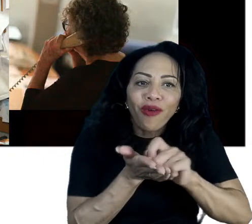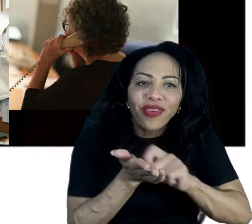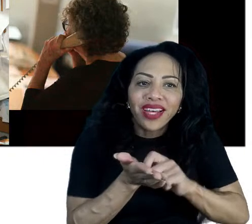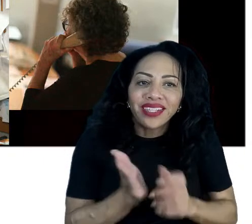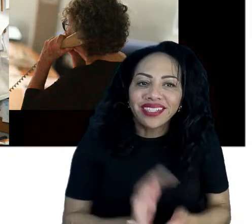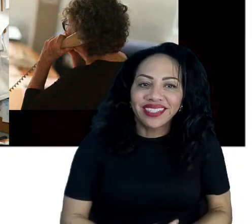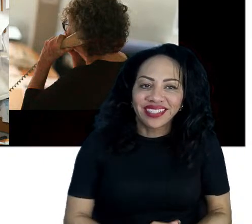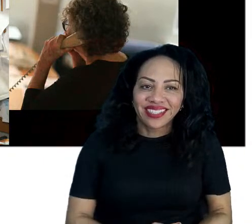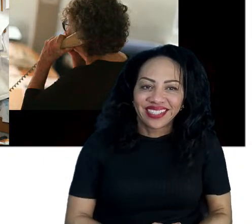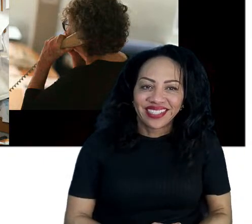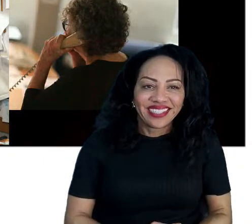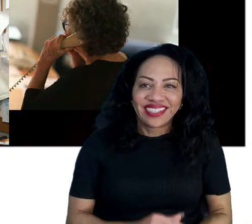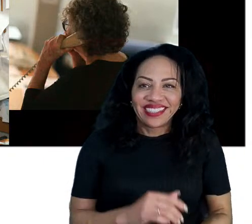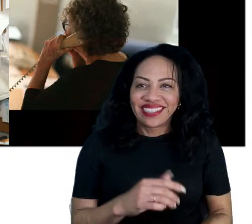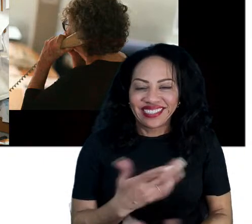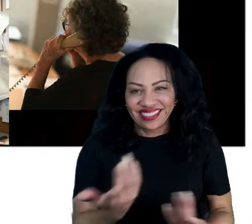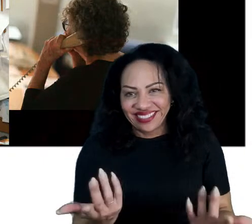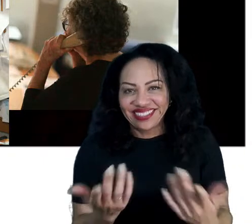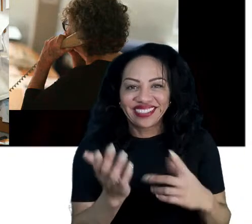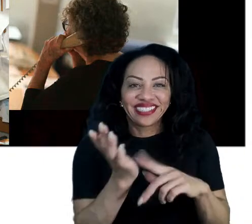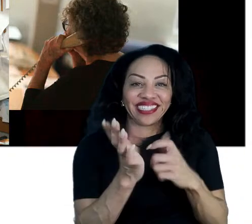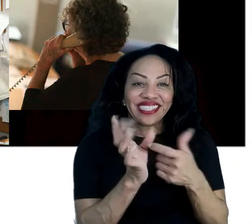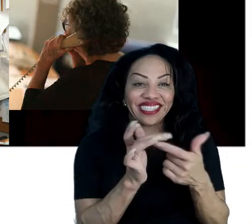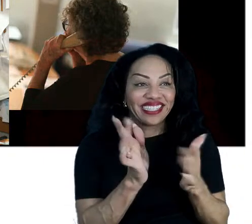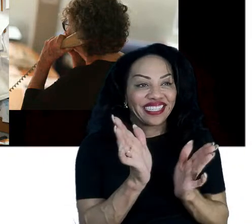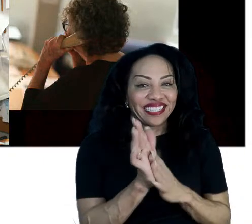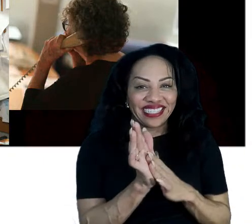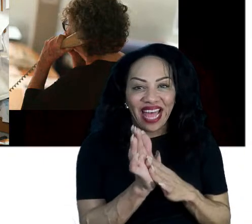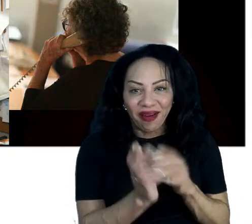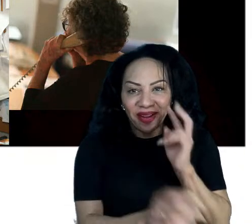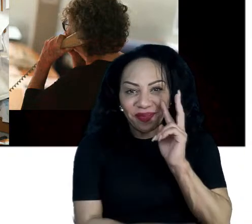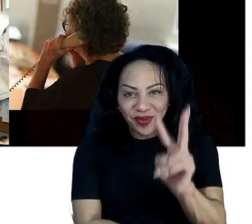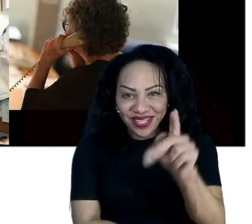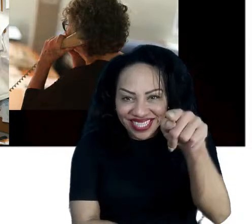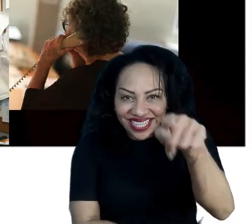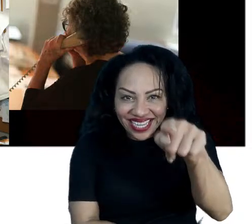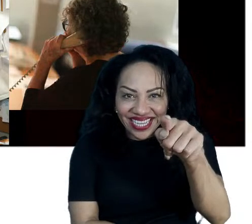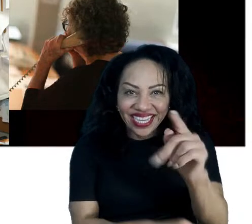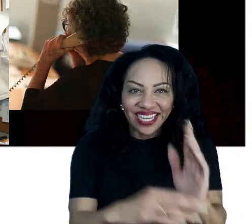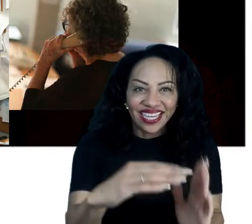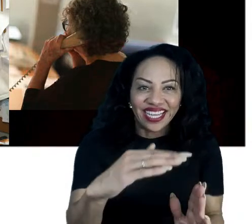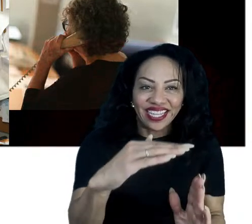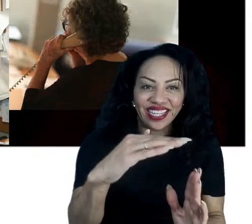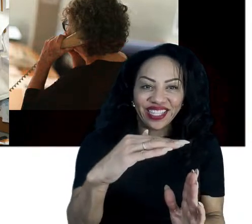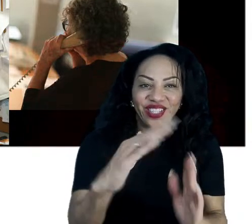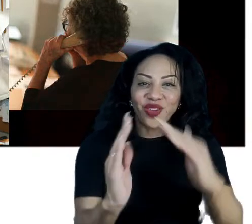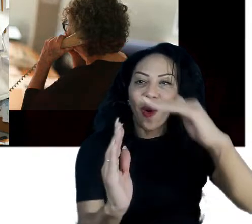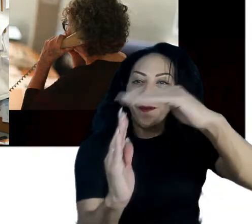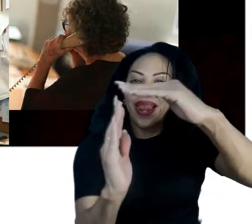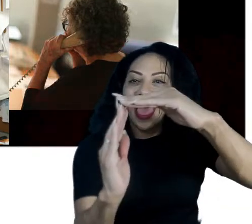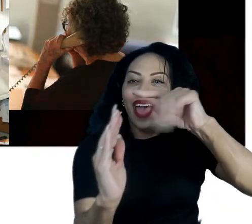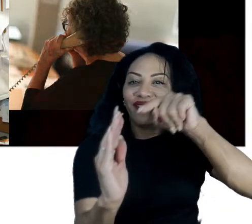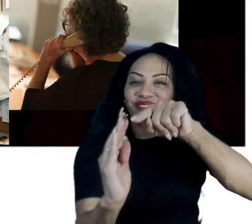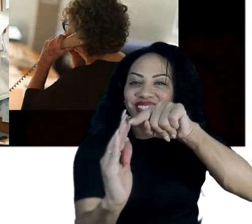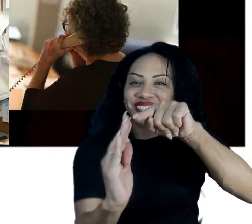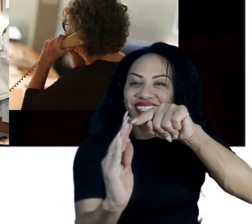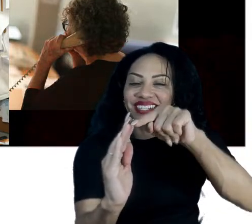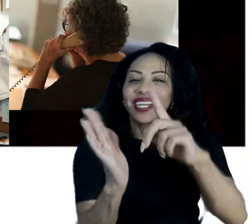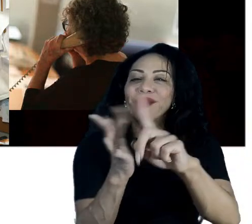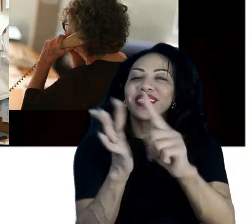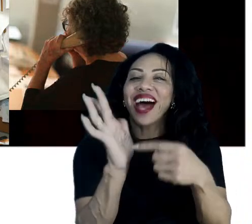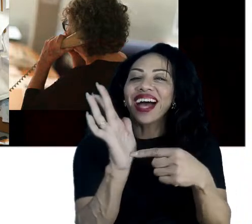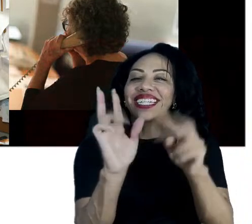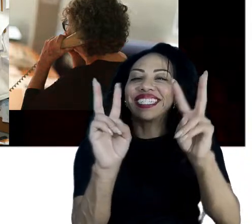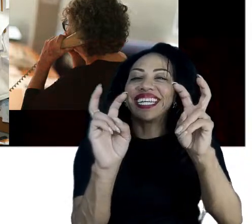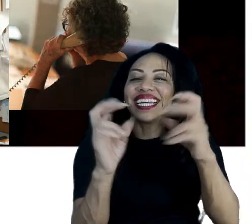Taryn was an exhibit in his own right. So you can see him in the sort of top left-hand corner. He was the IT department, just